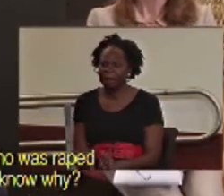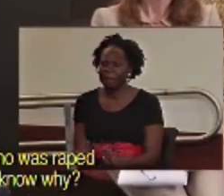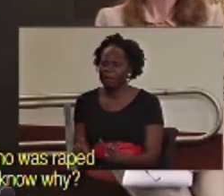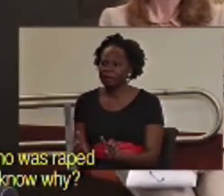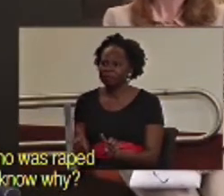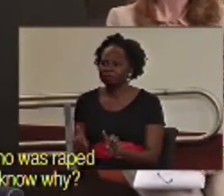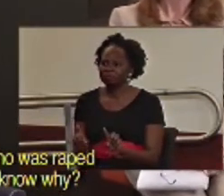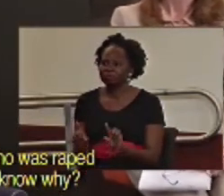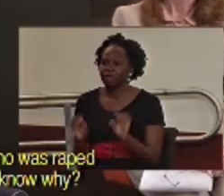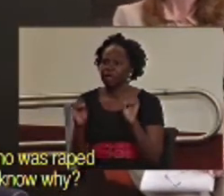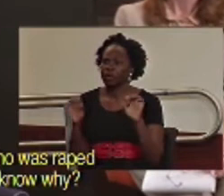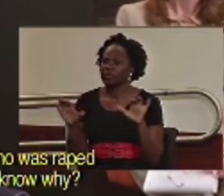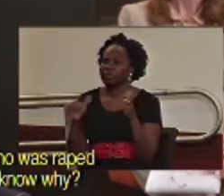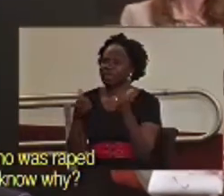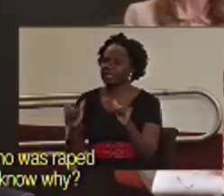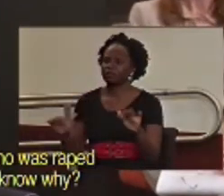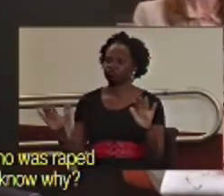was taken.